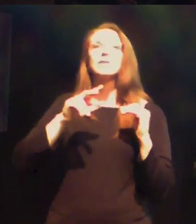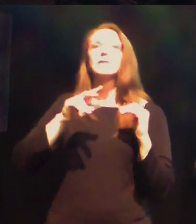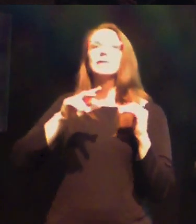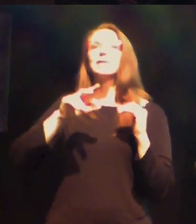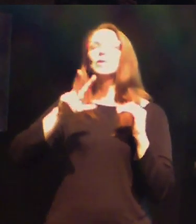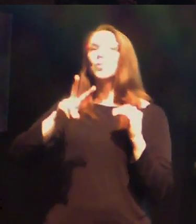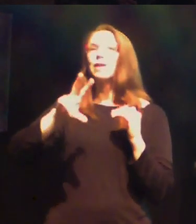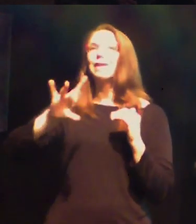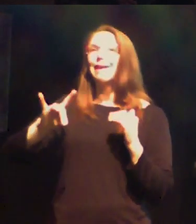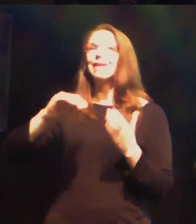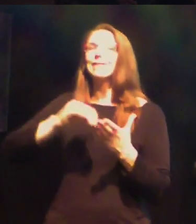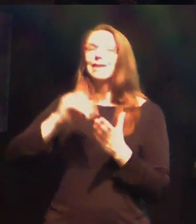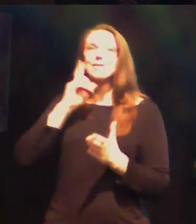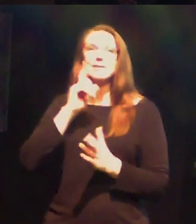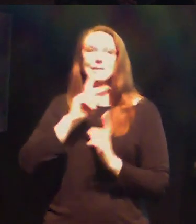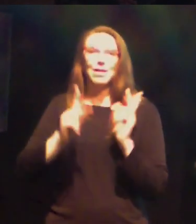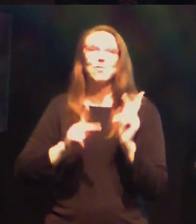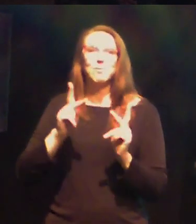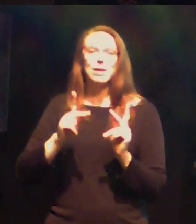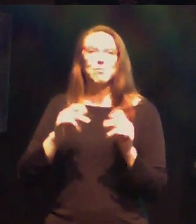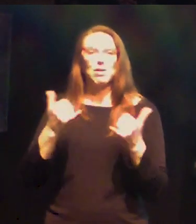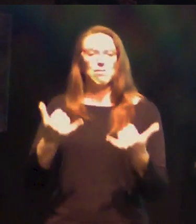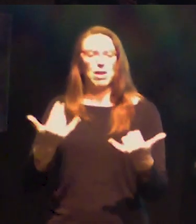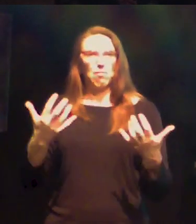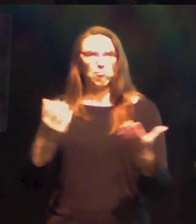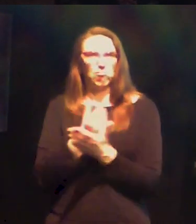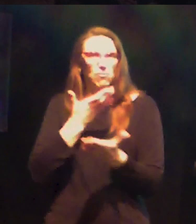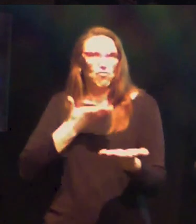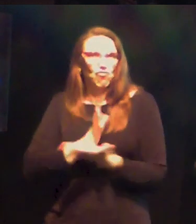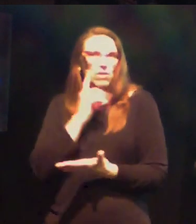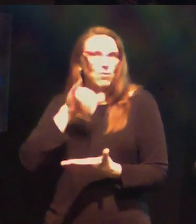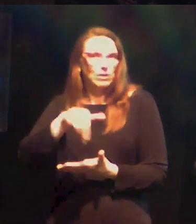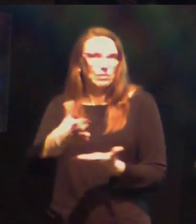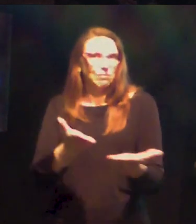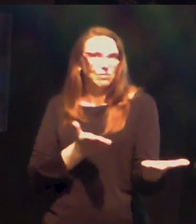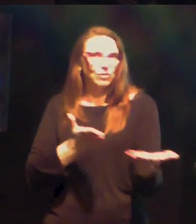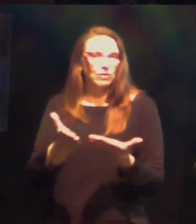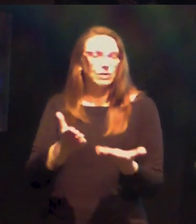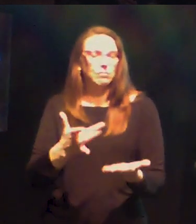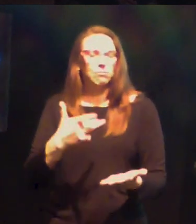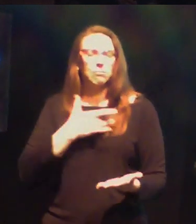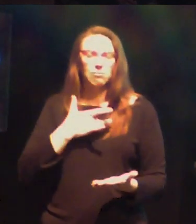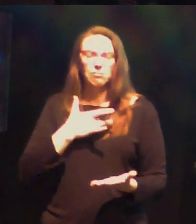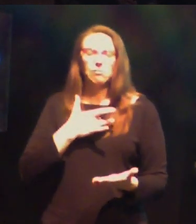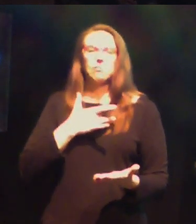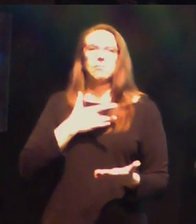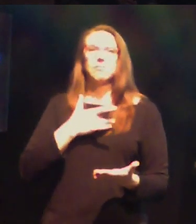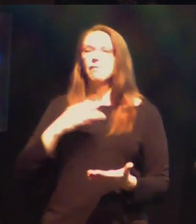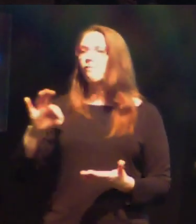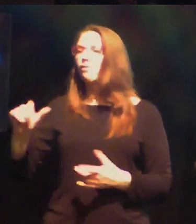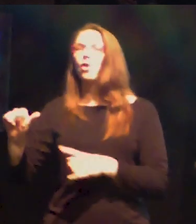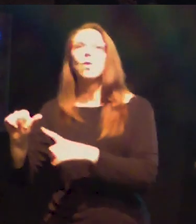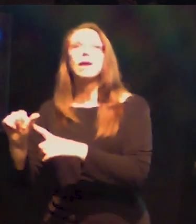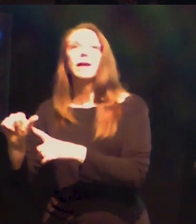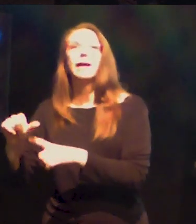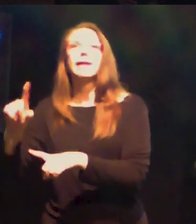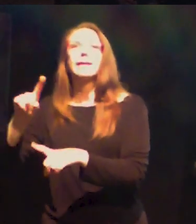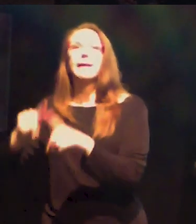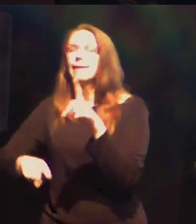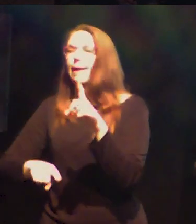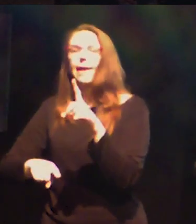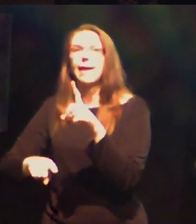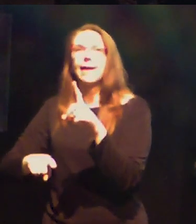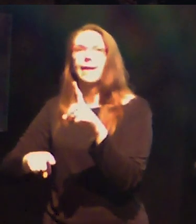28,000 deaf people are now entitled to these services. And it's heartbreaking that in Florida they can't even get